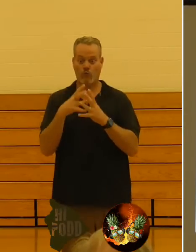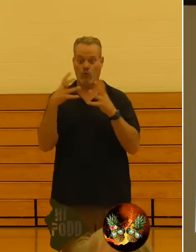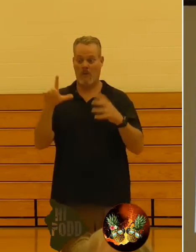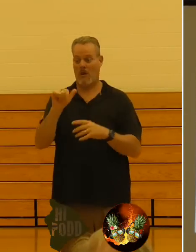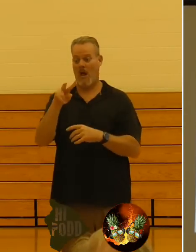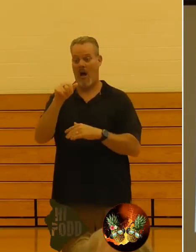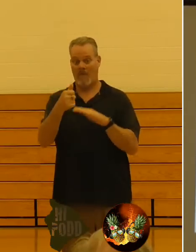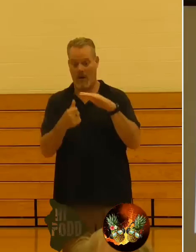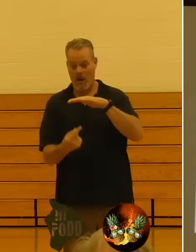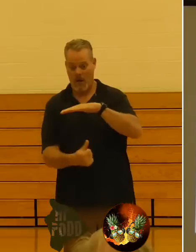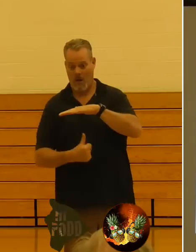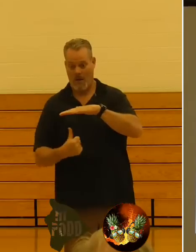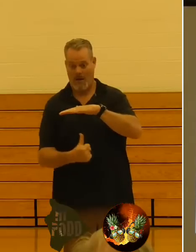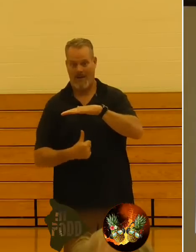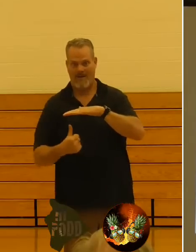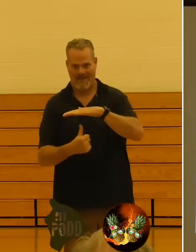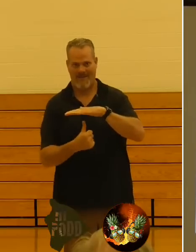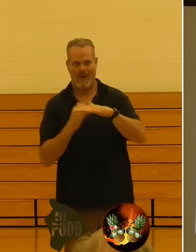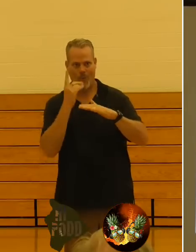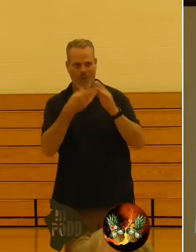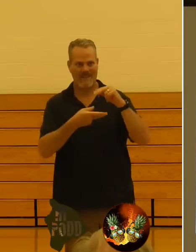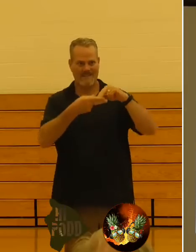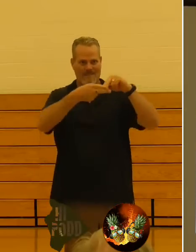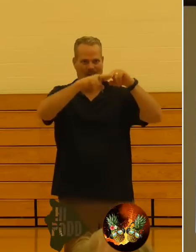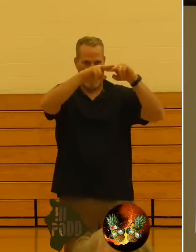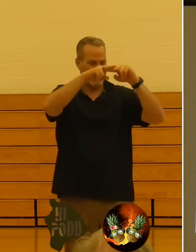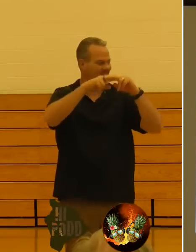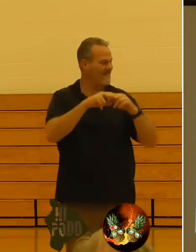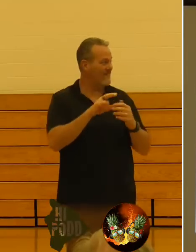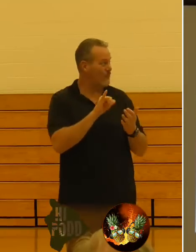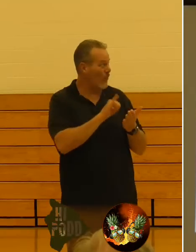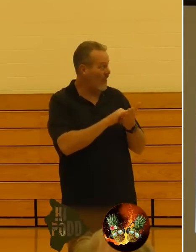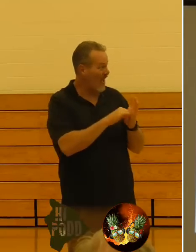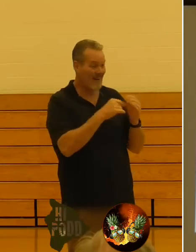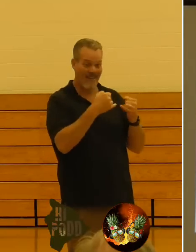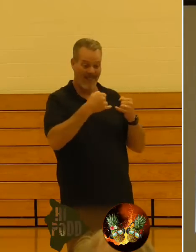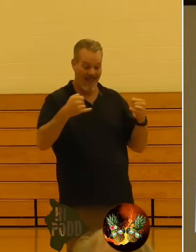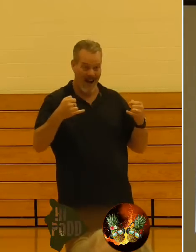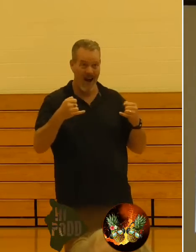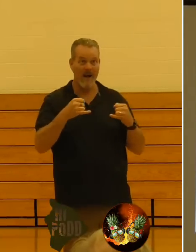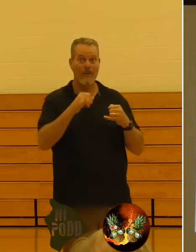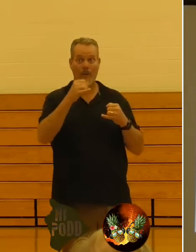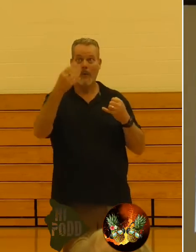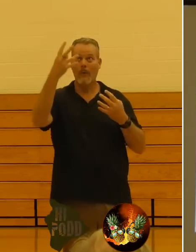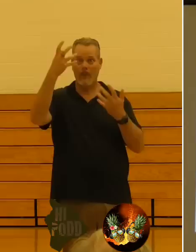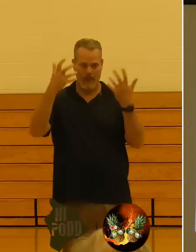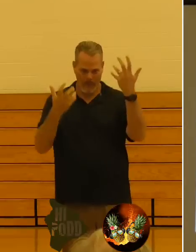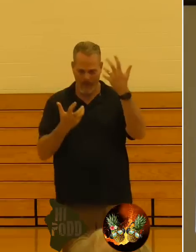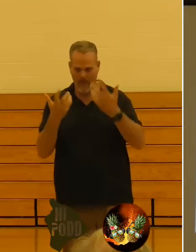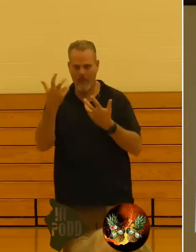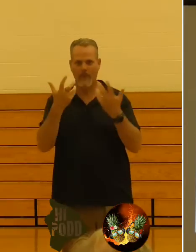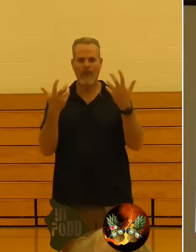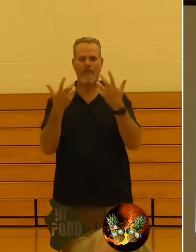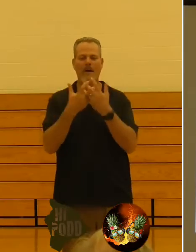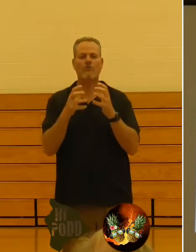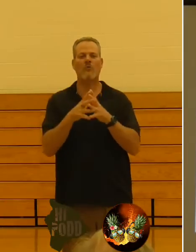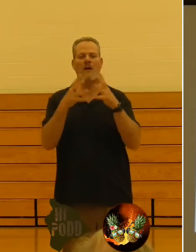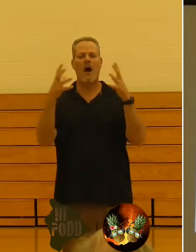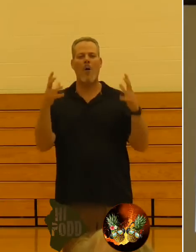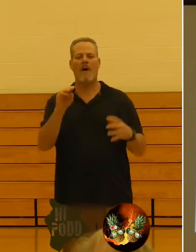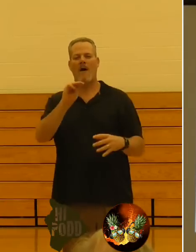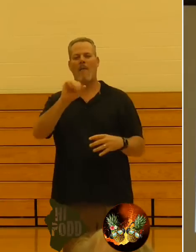the expansion or the lengthening of that line is indicative to the influx of magma or the